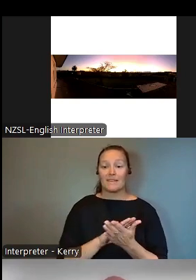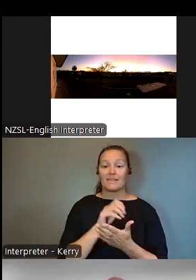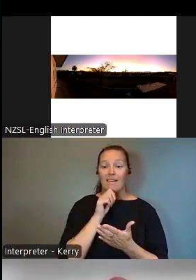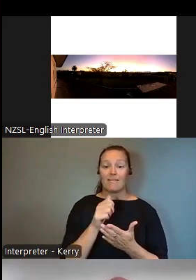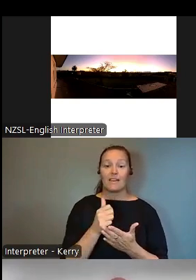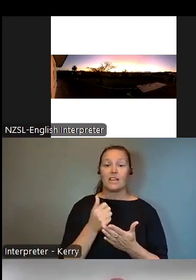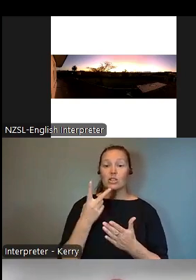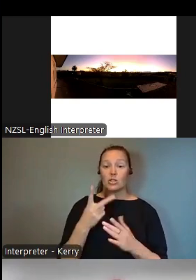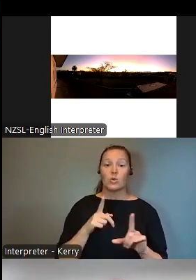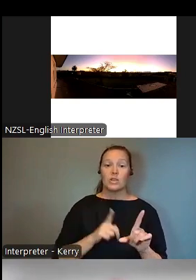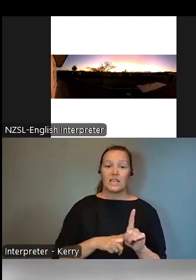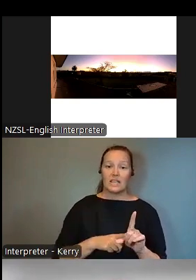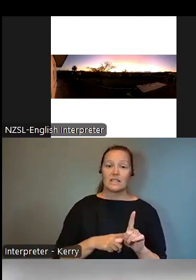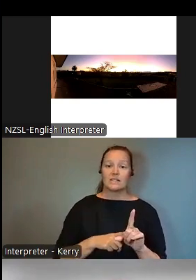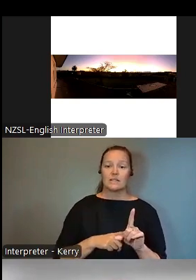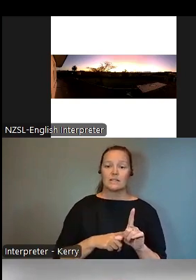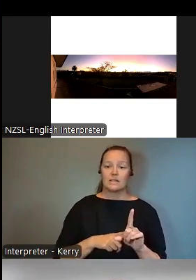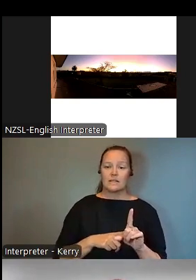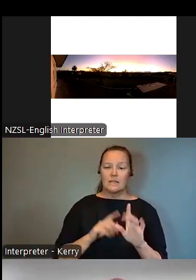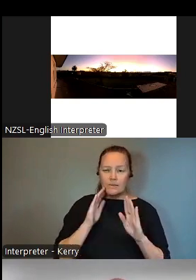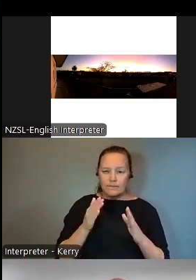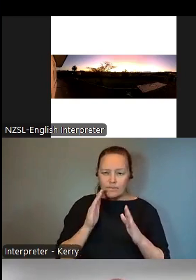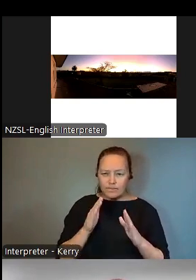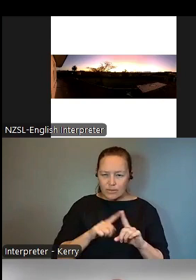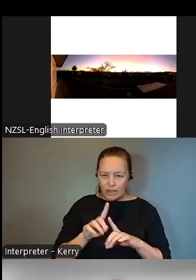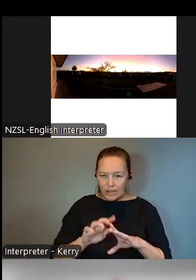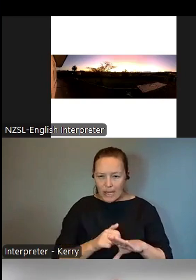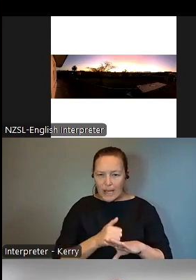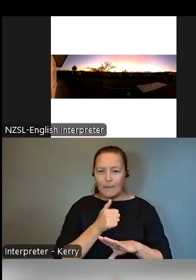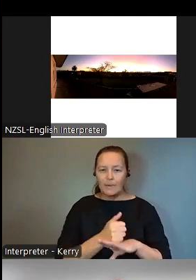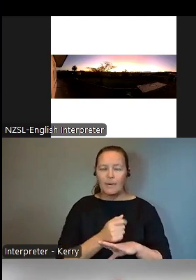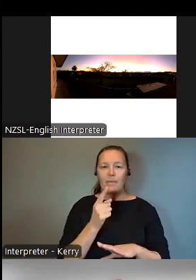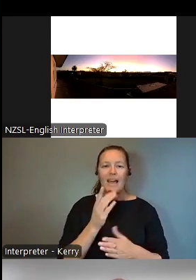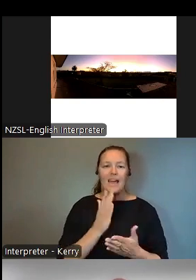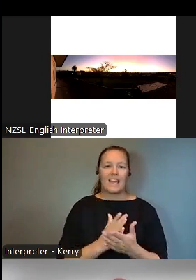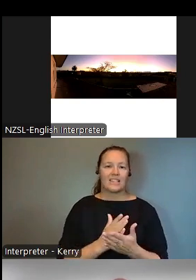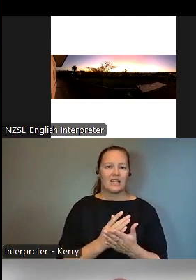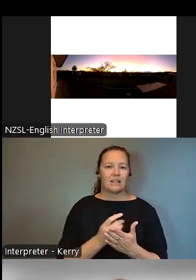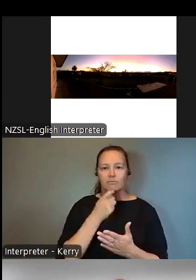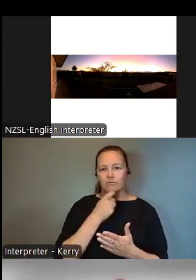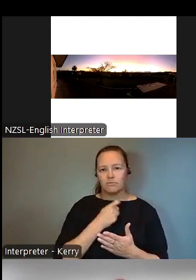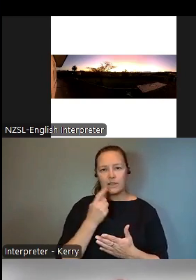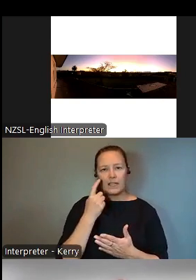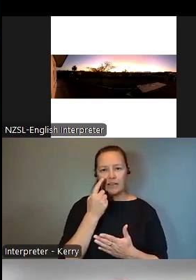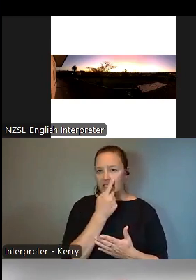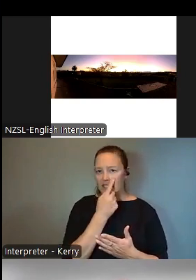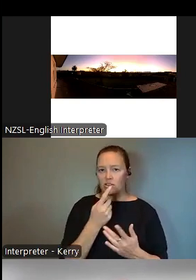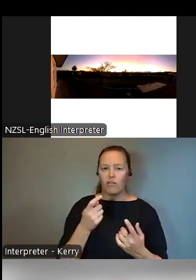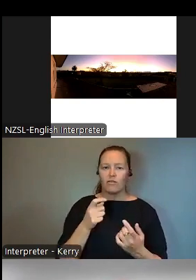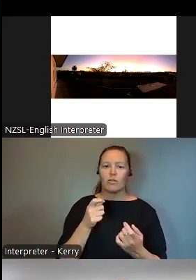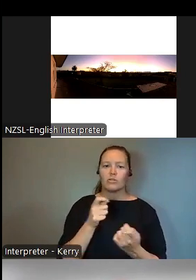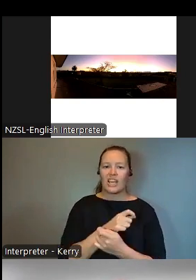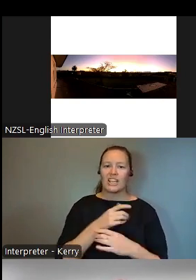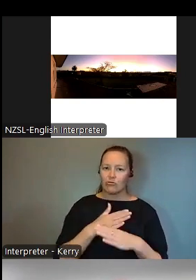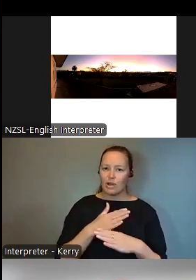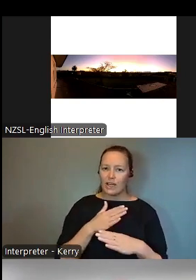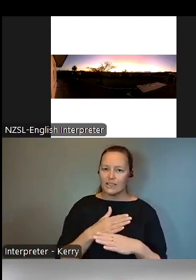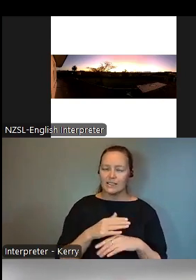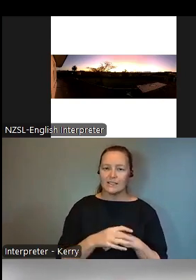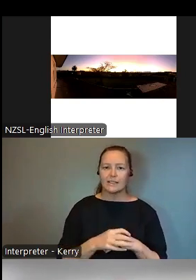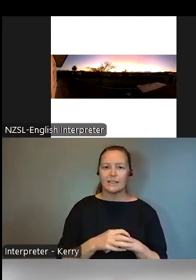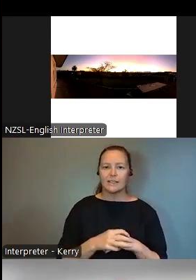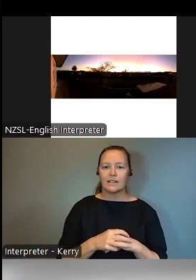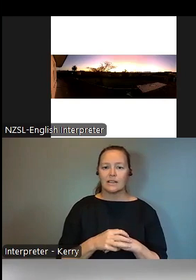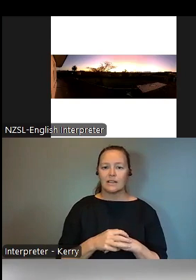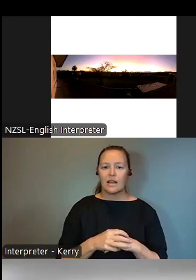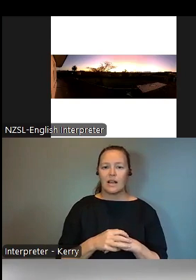pretty concerted implementation, there's very little evidence of change practice. The power of the status quo,